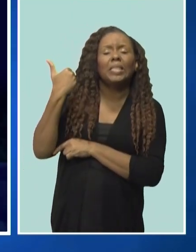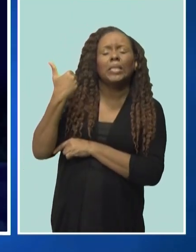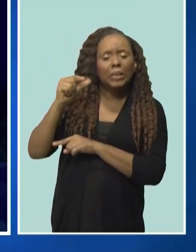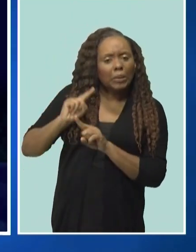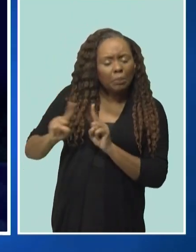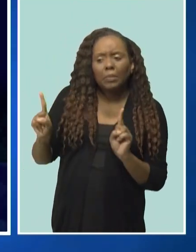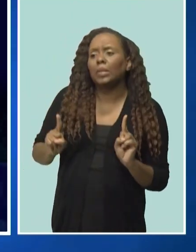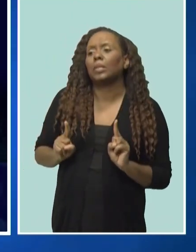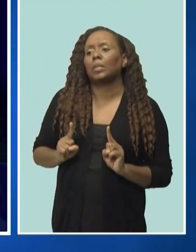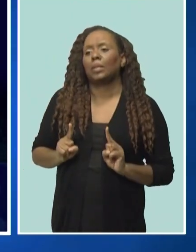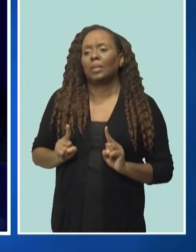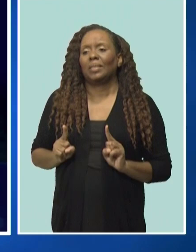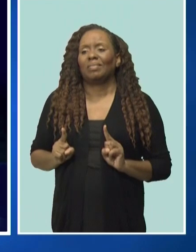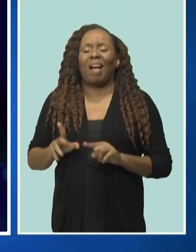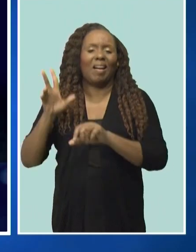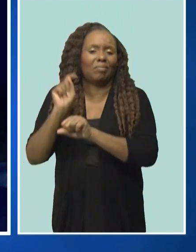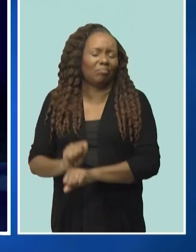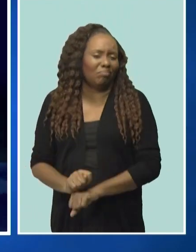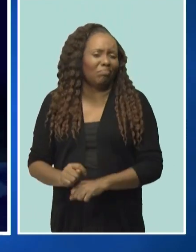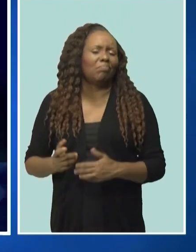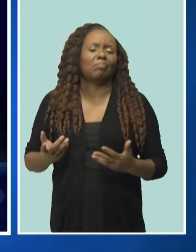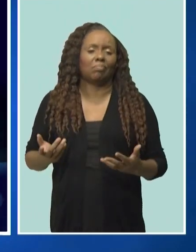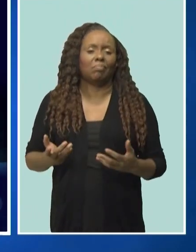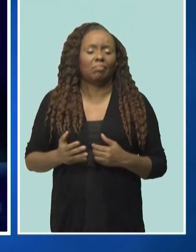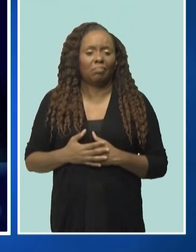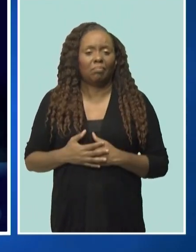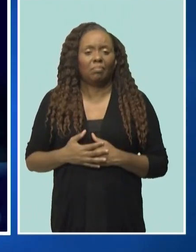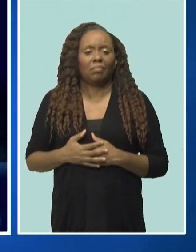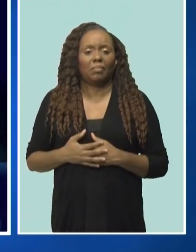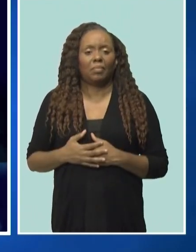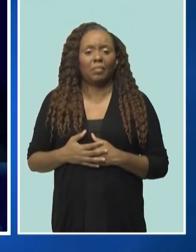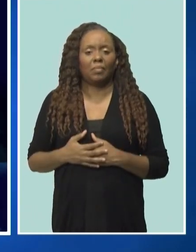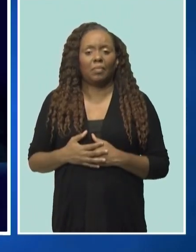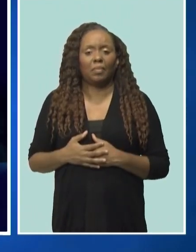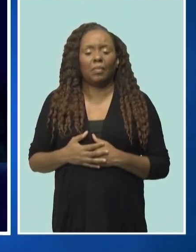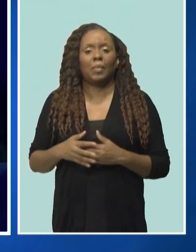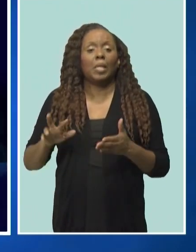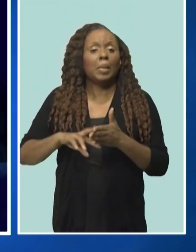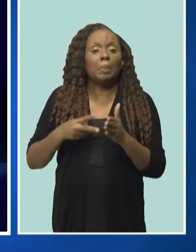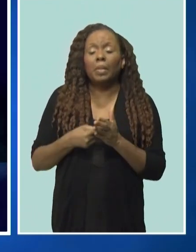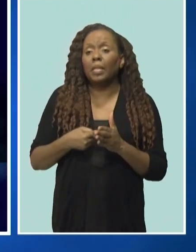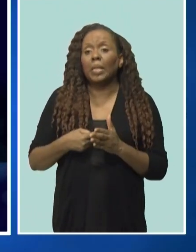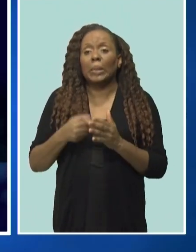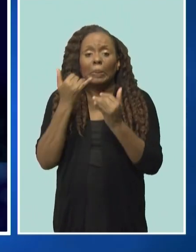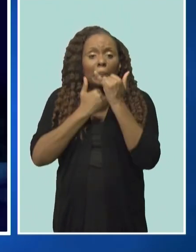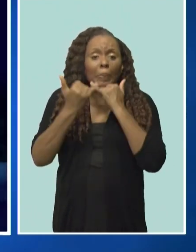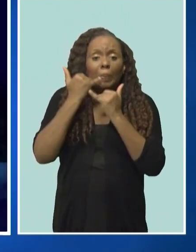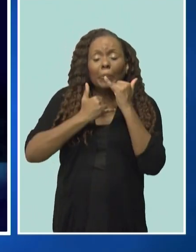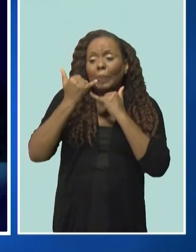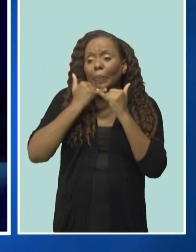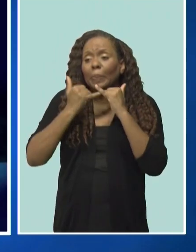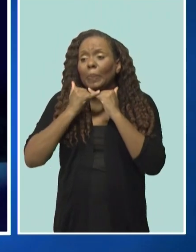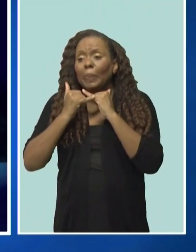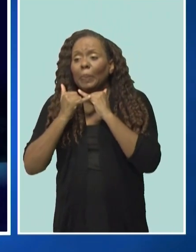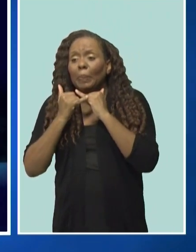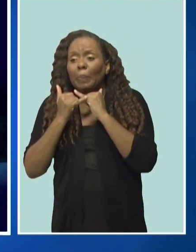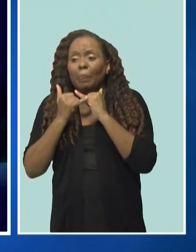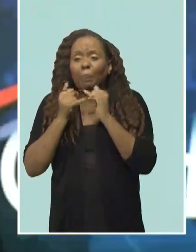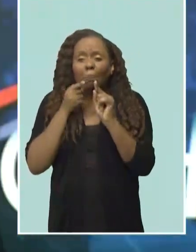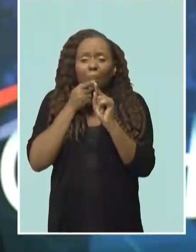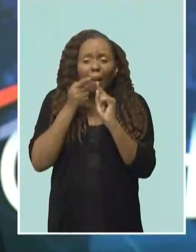but rather customary practice. This can result in mistakes, near misses, or even